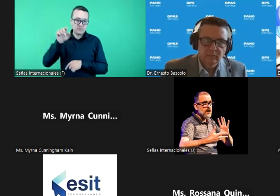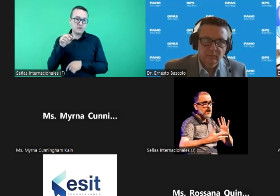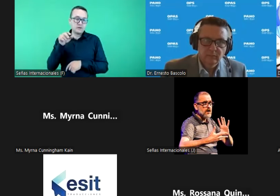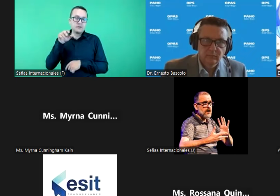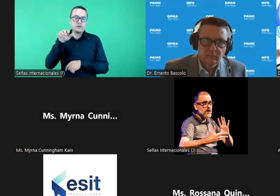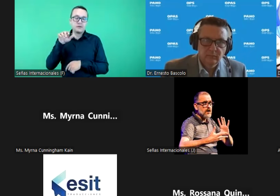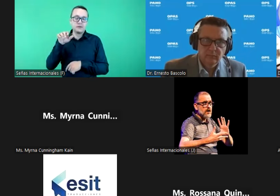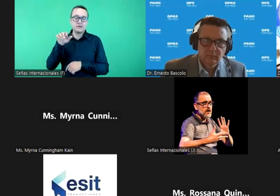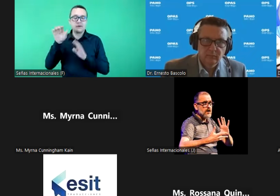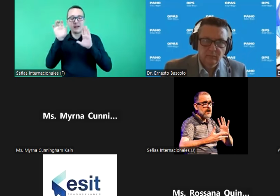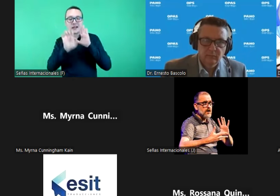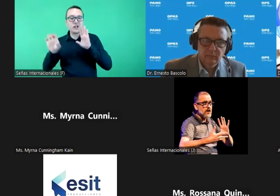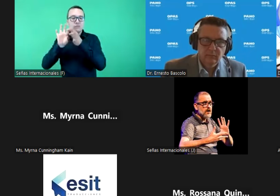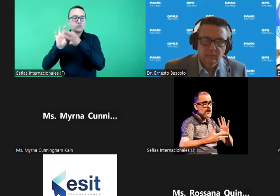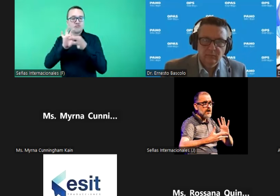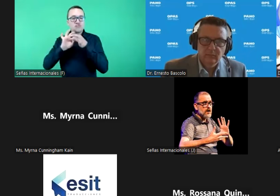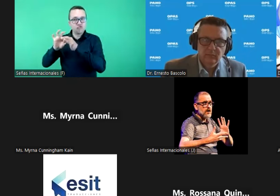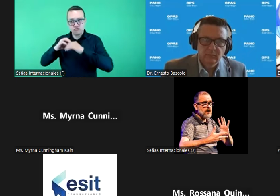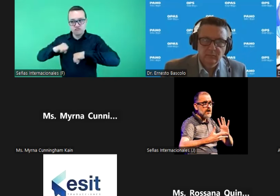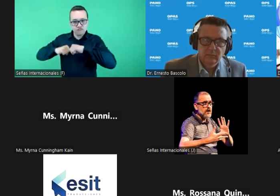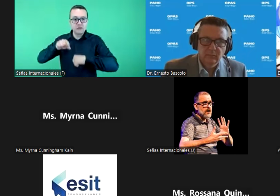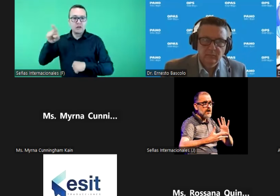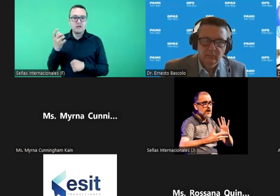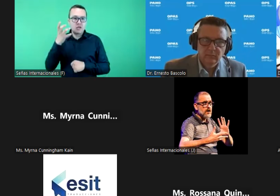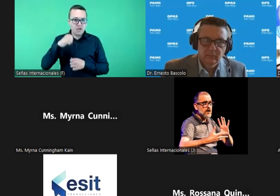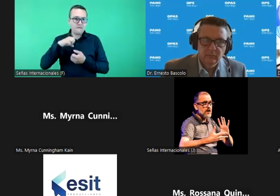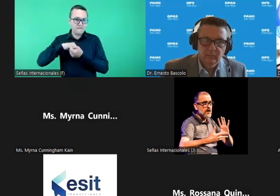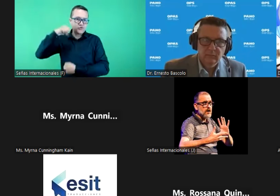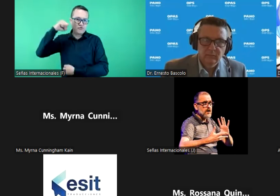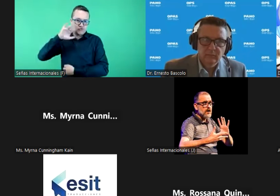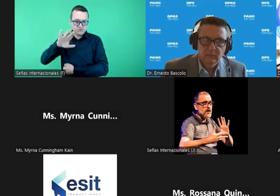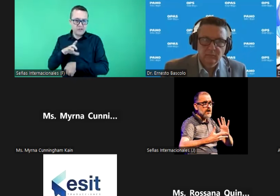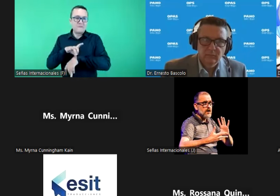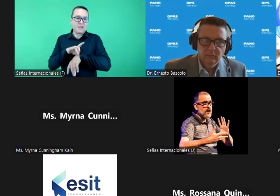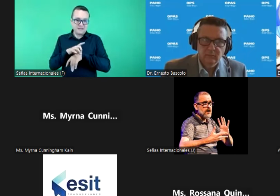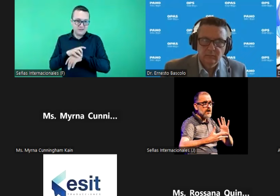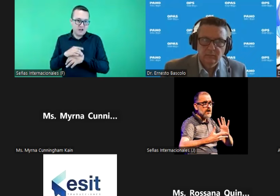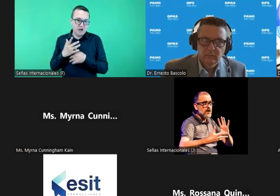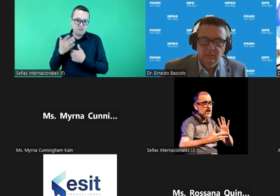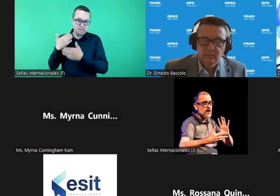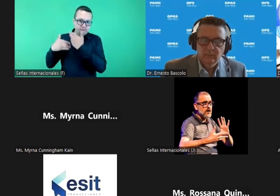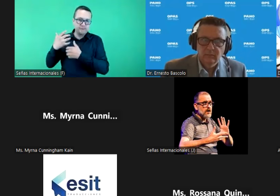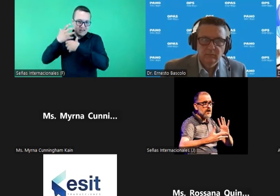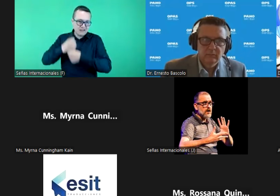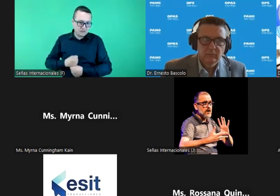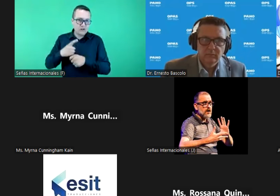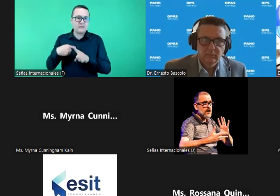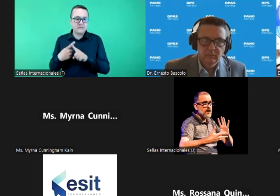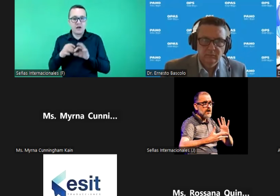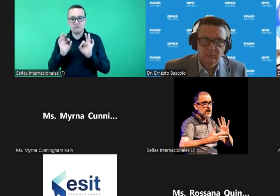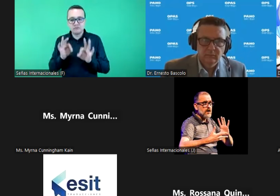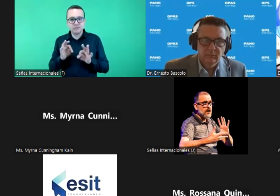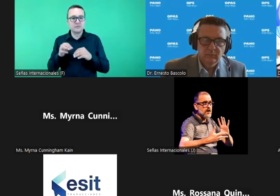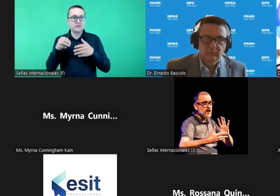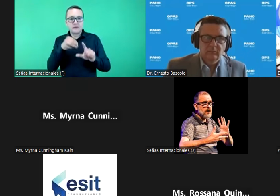Public Observatory. She has a PhD in traditional medicine and a master's in health economics. As you can see, we